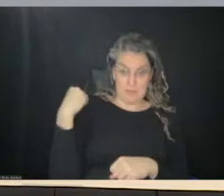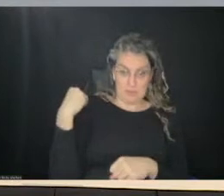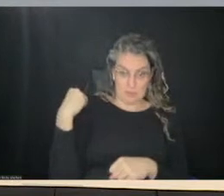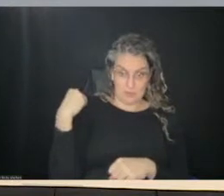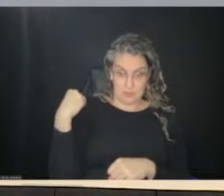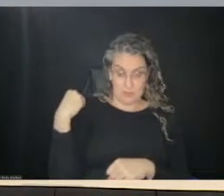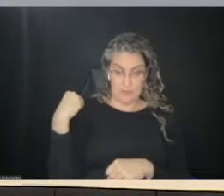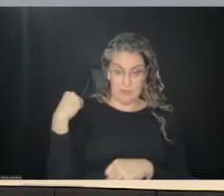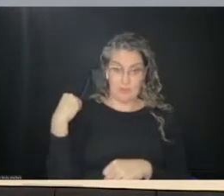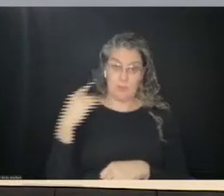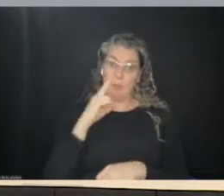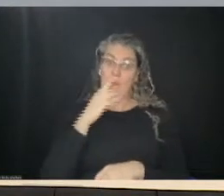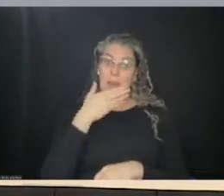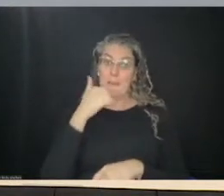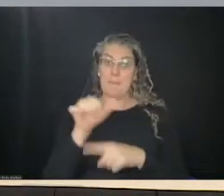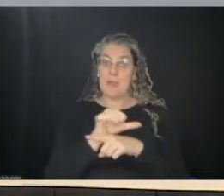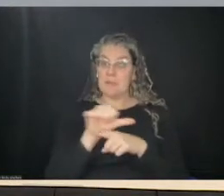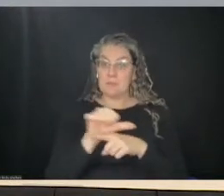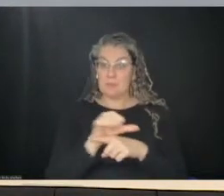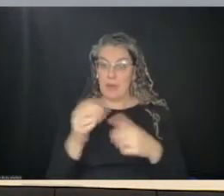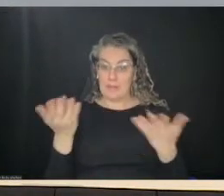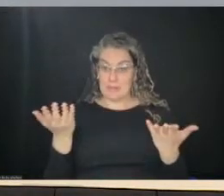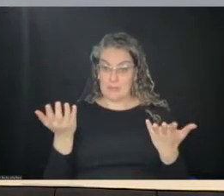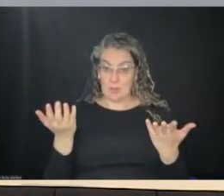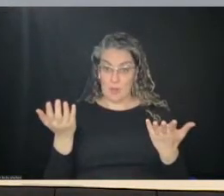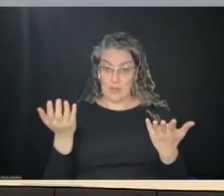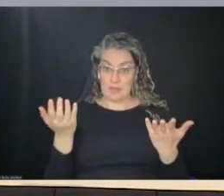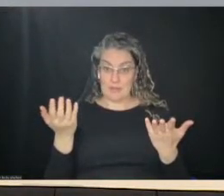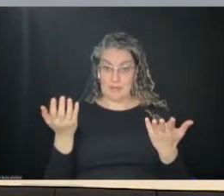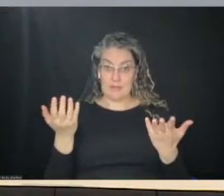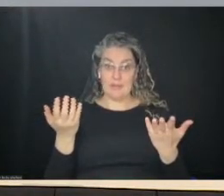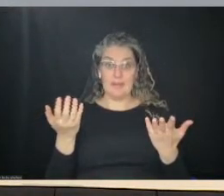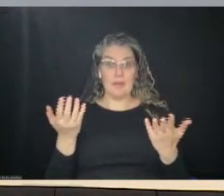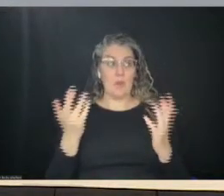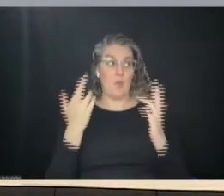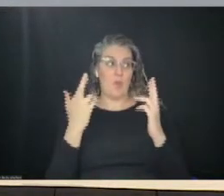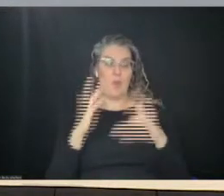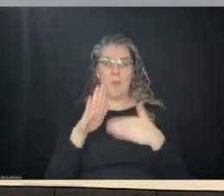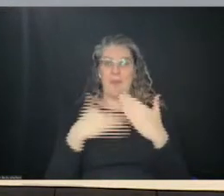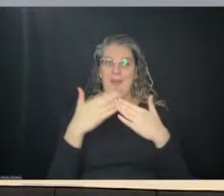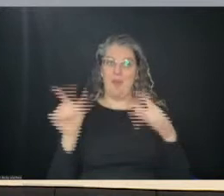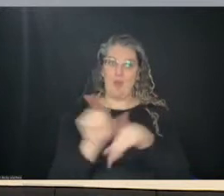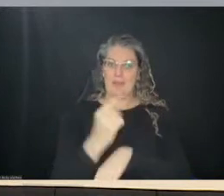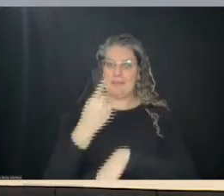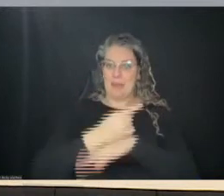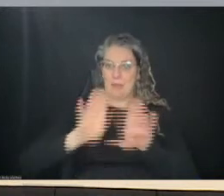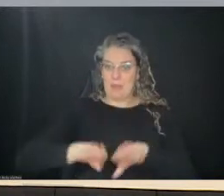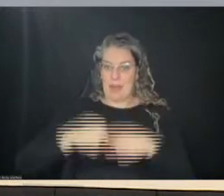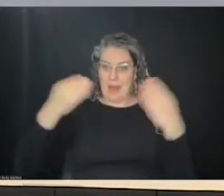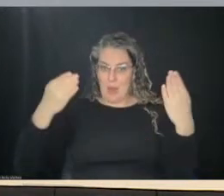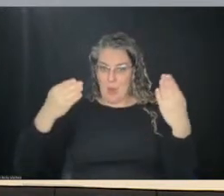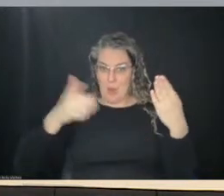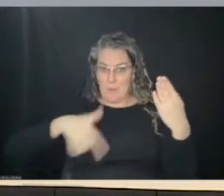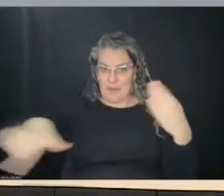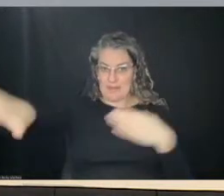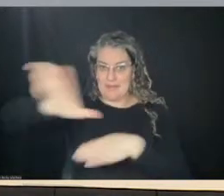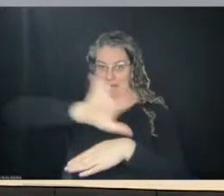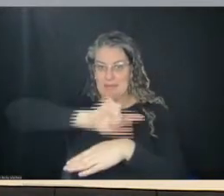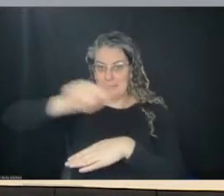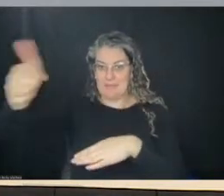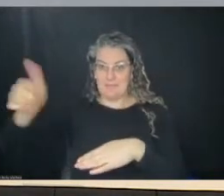be all the same day for all of our provinces, but we're in slightly different